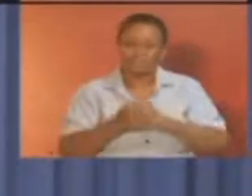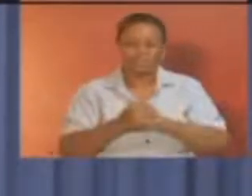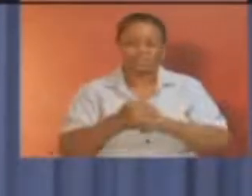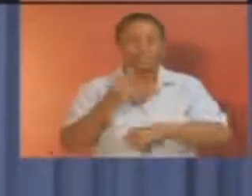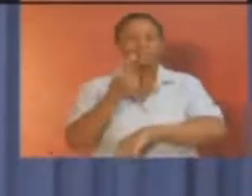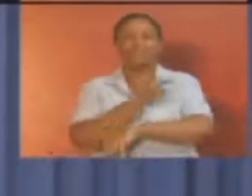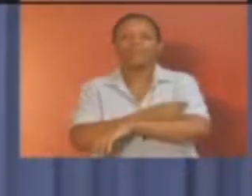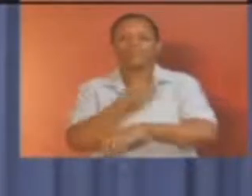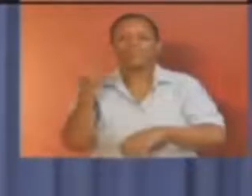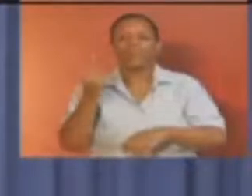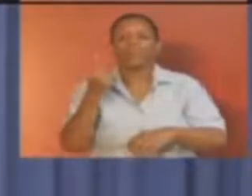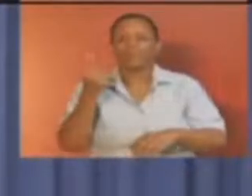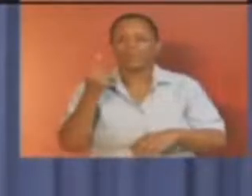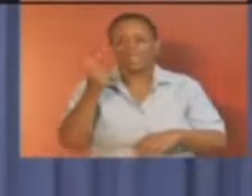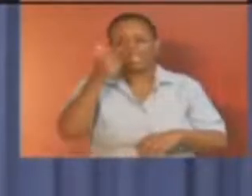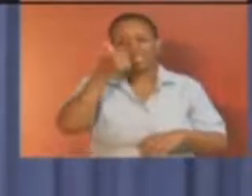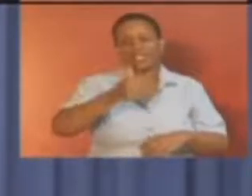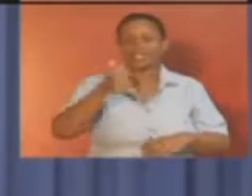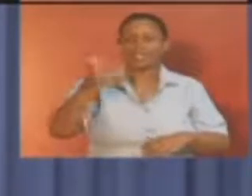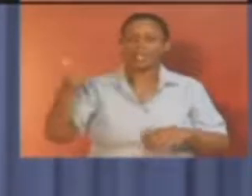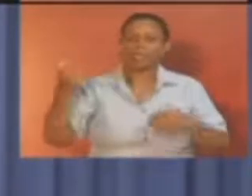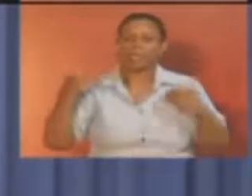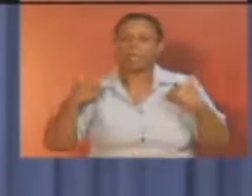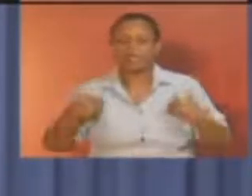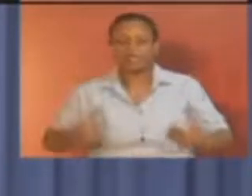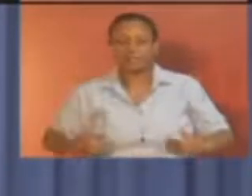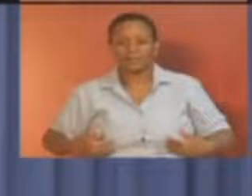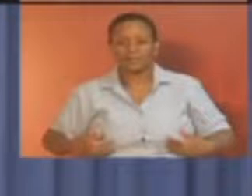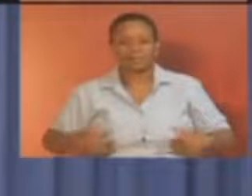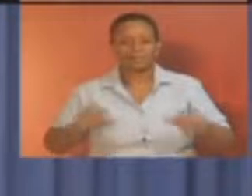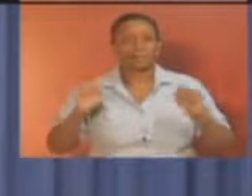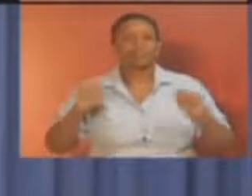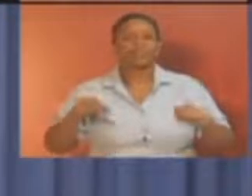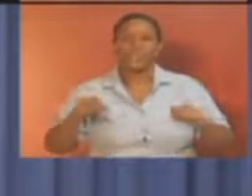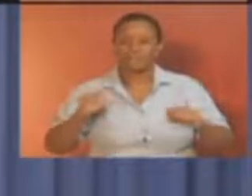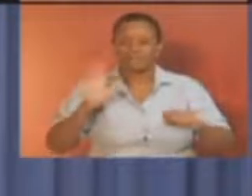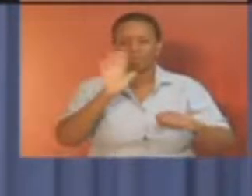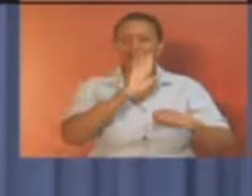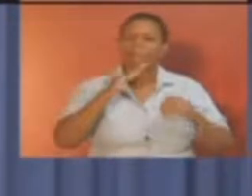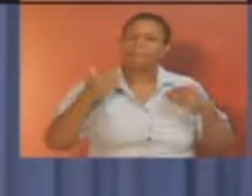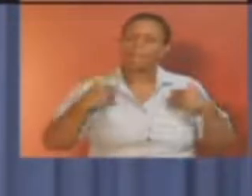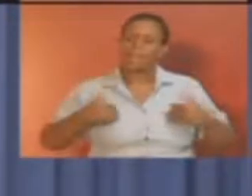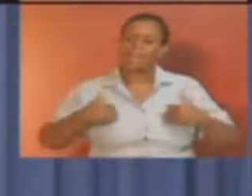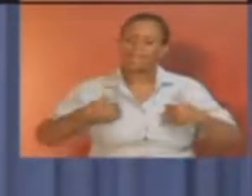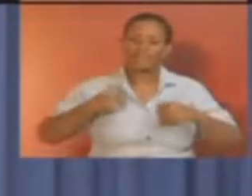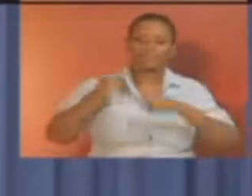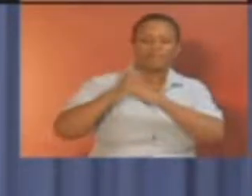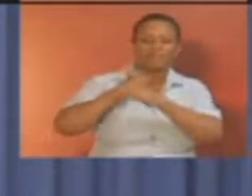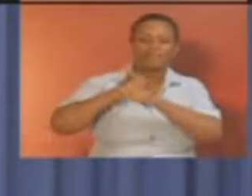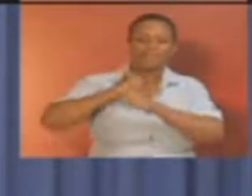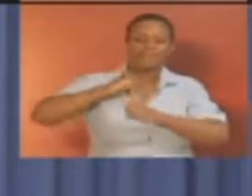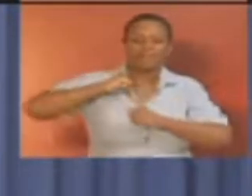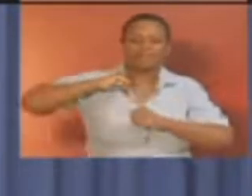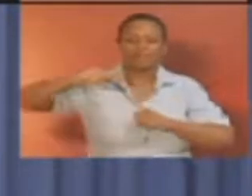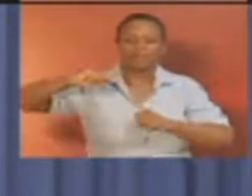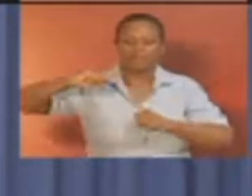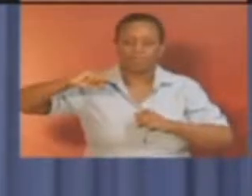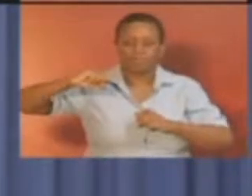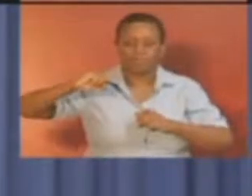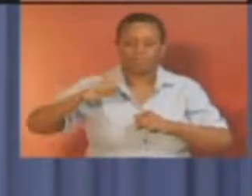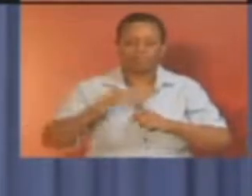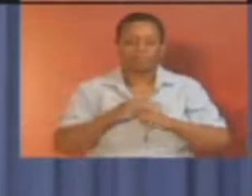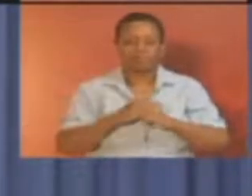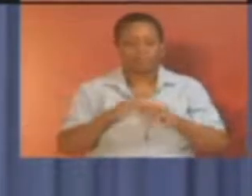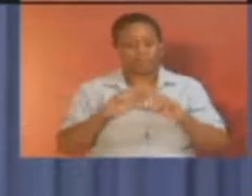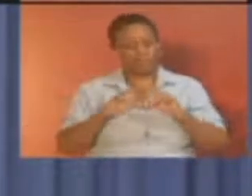better. But you can spread an infection to somebody while you're vaccinated, and you can still become